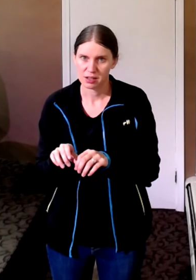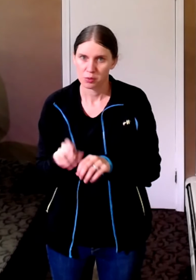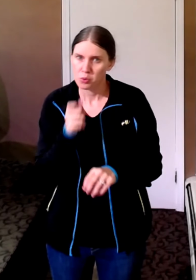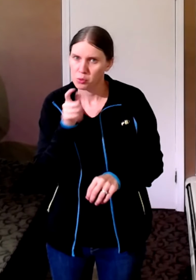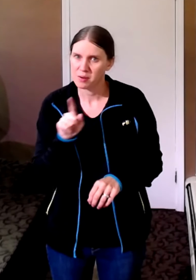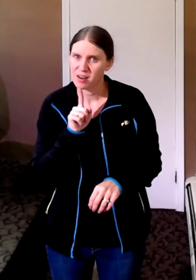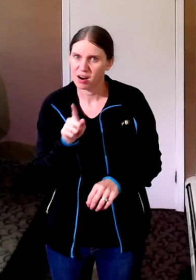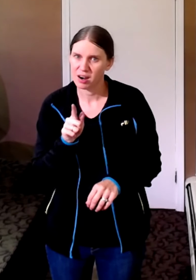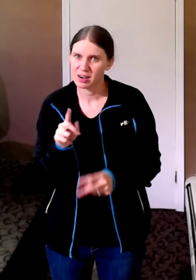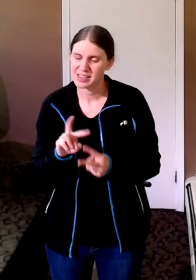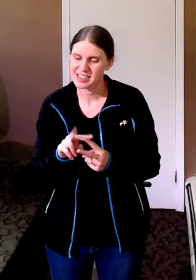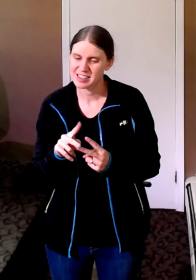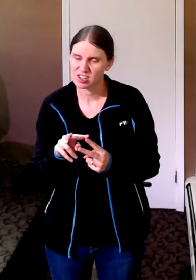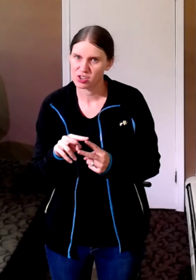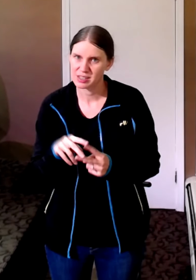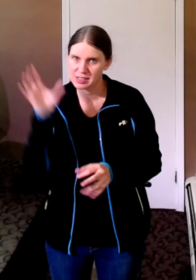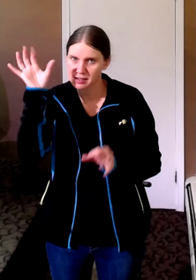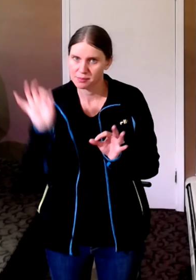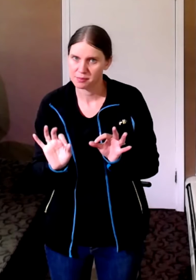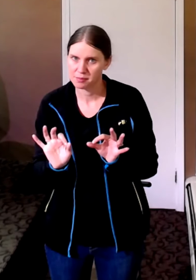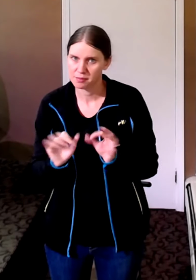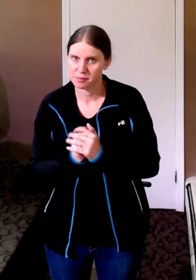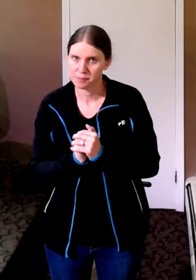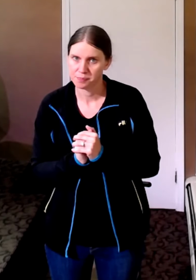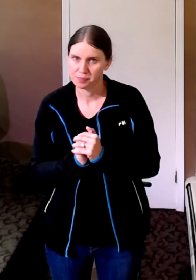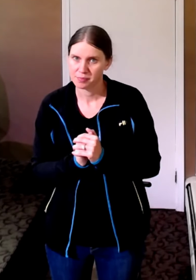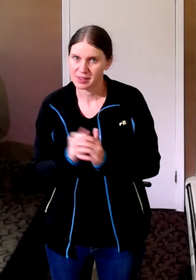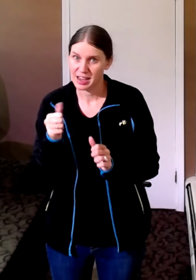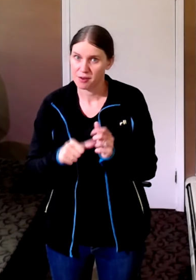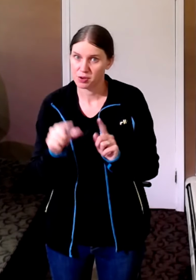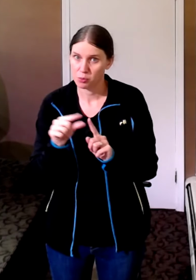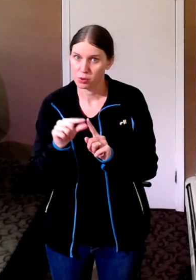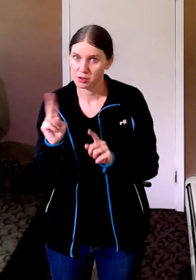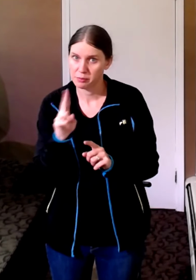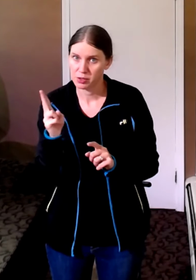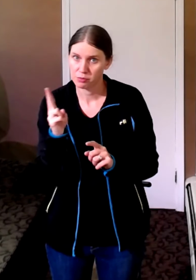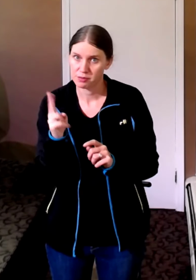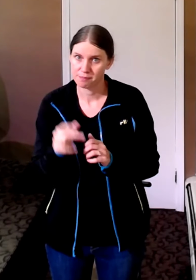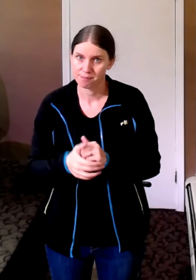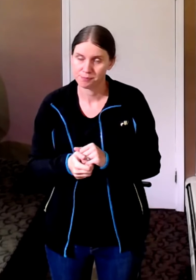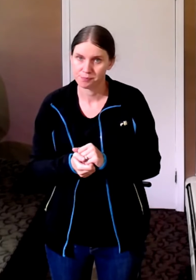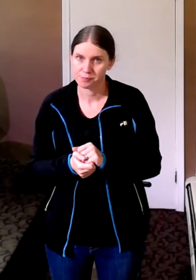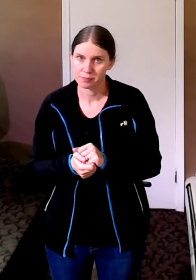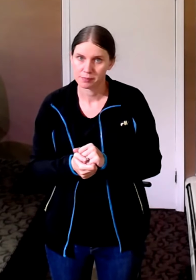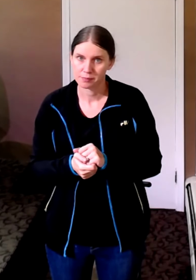are, every decision we make, even every word that comes out of our mouth.